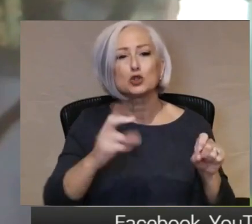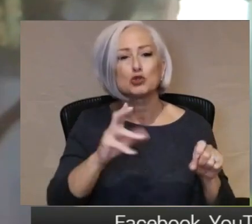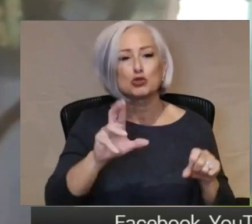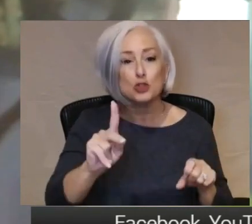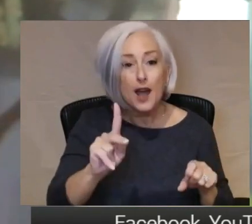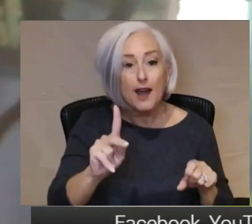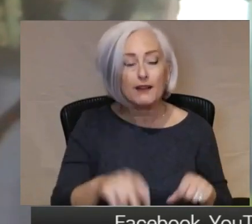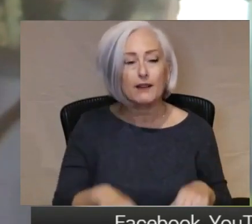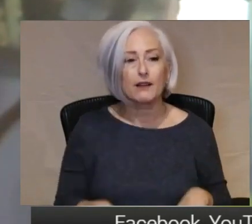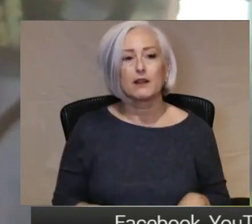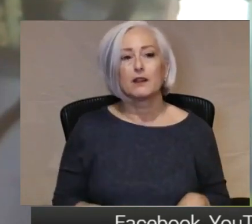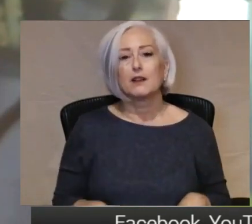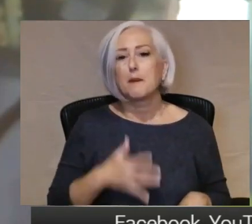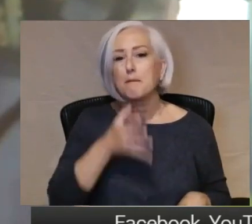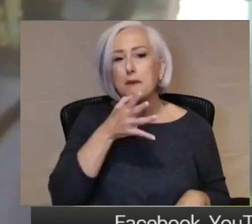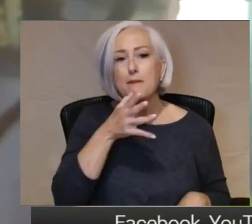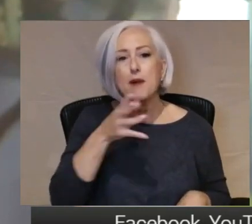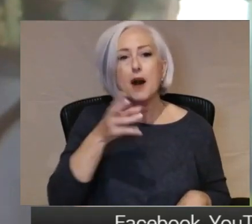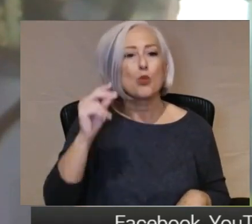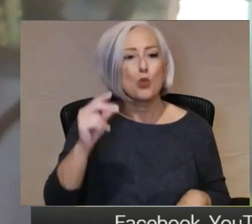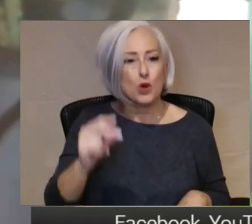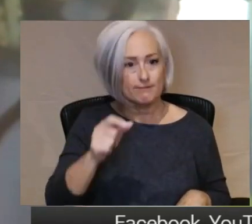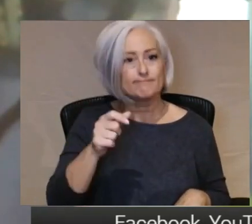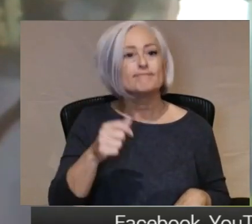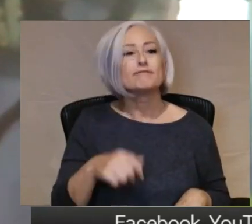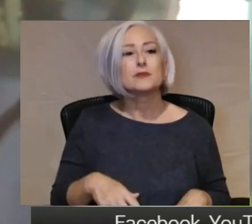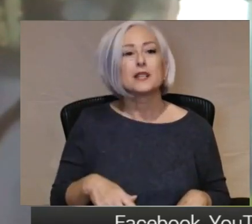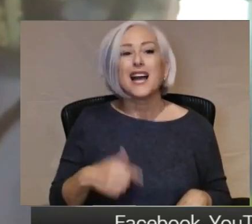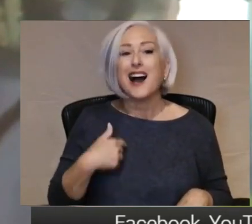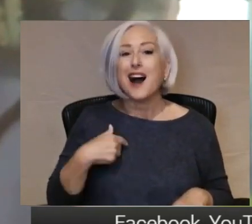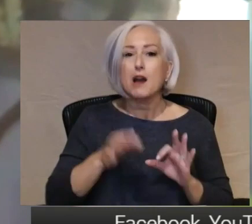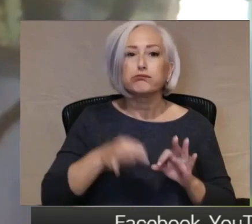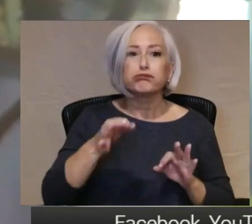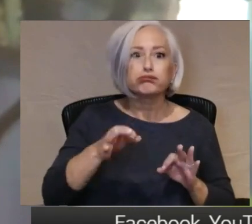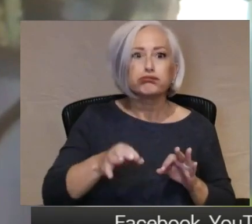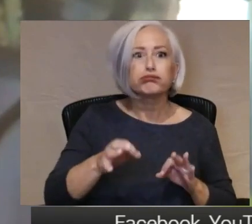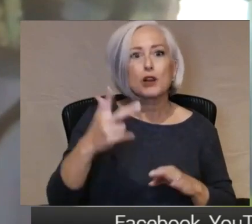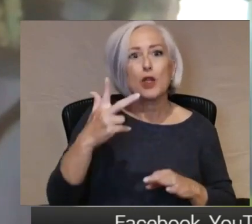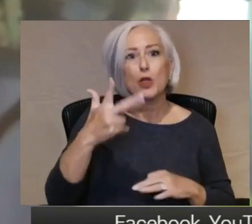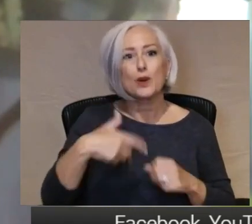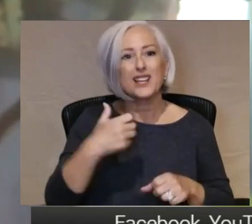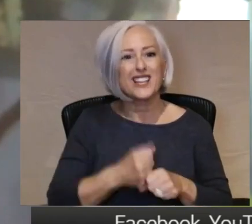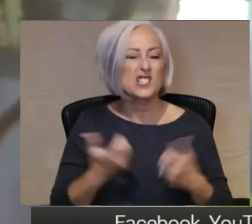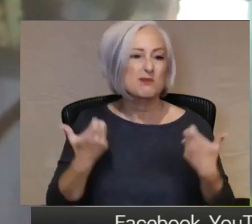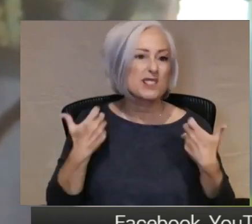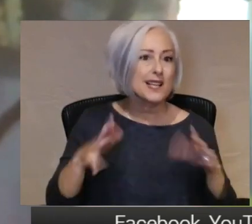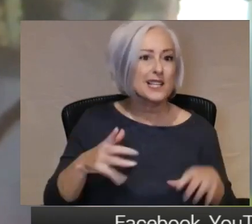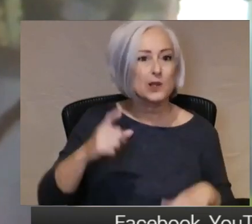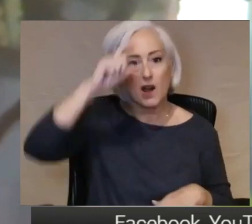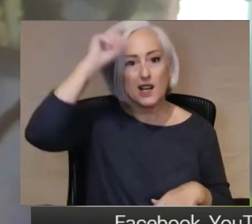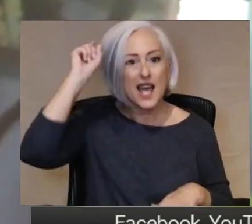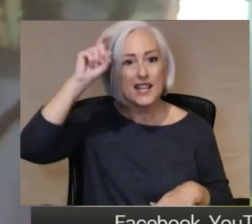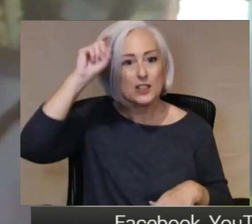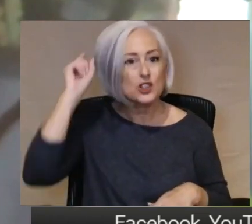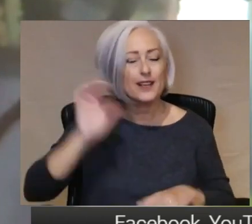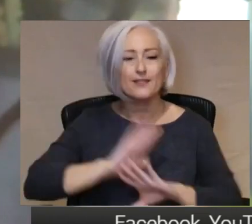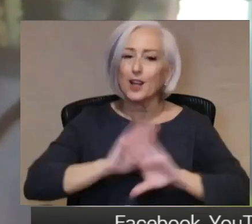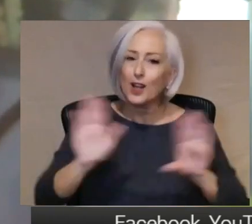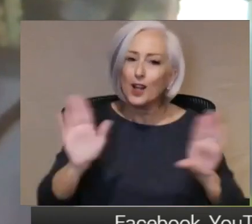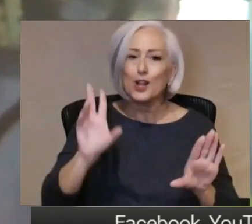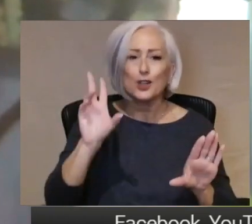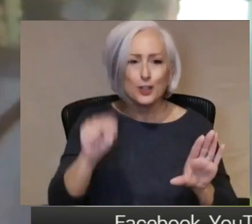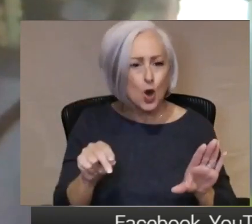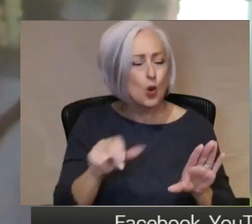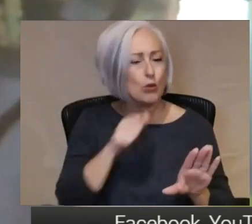I put it off 3 years because I'll be darned if I was going to have my hair head shaved. Well, don't put it off. Have it